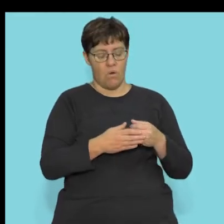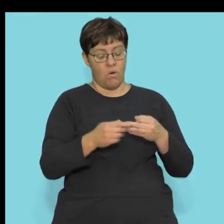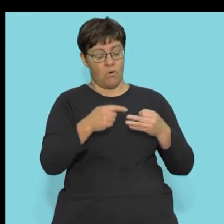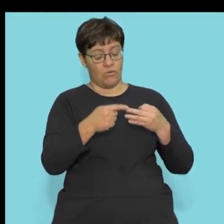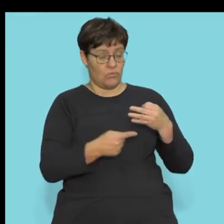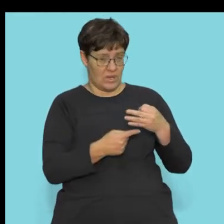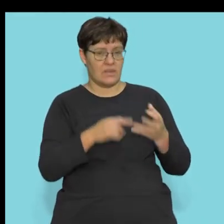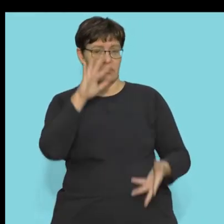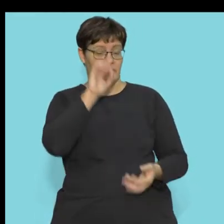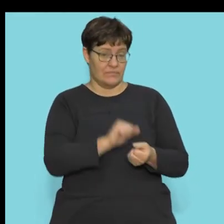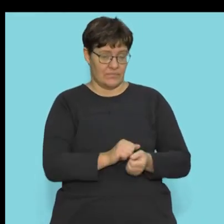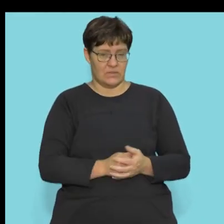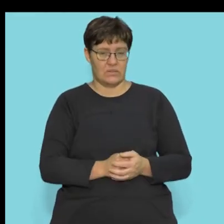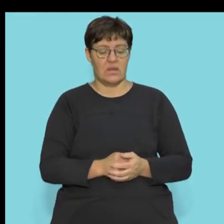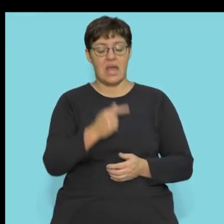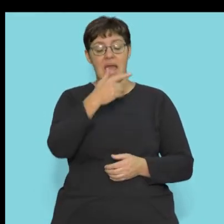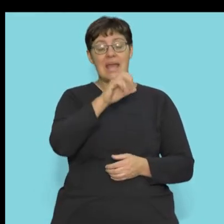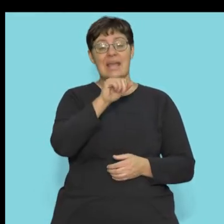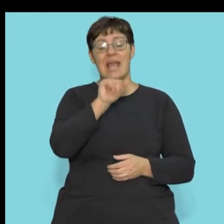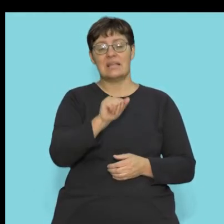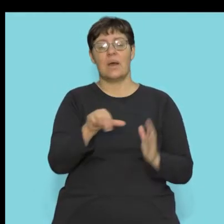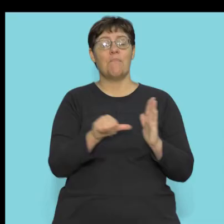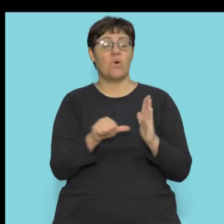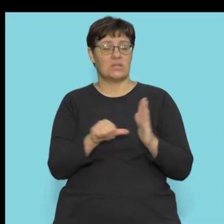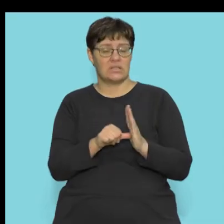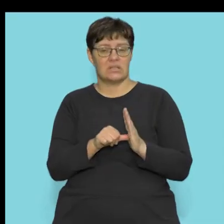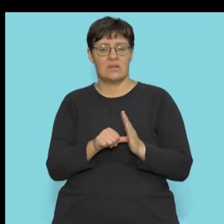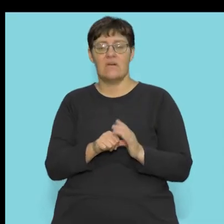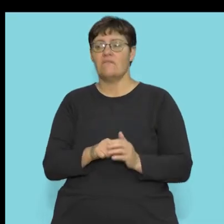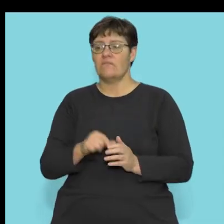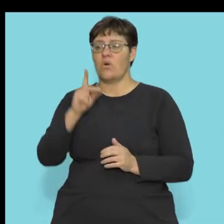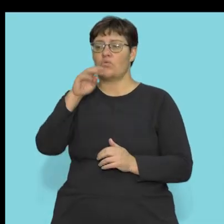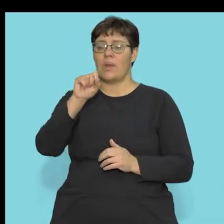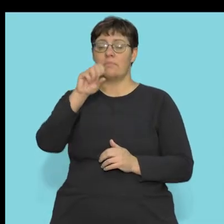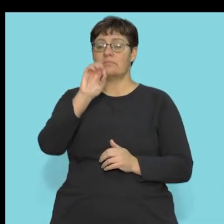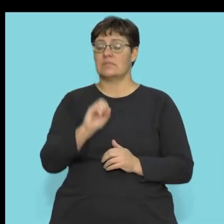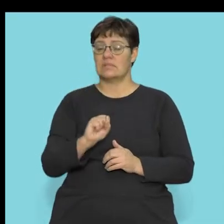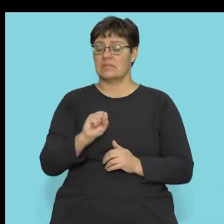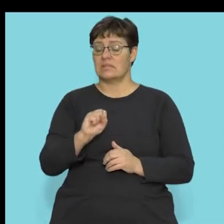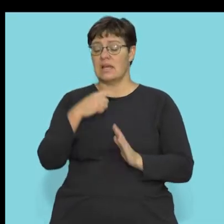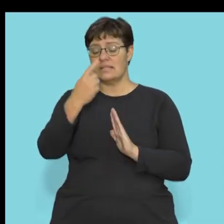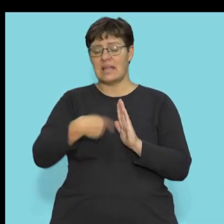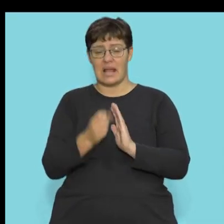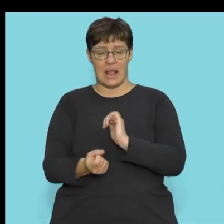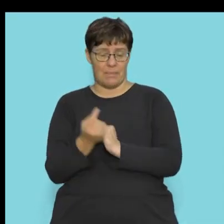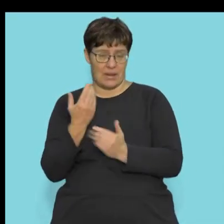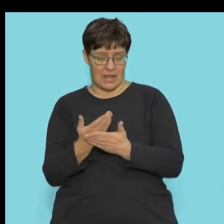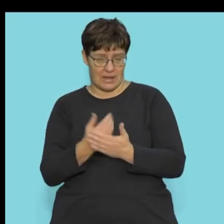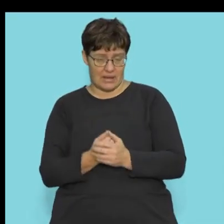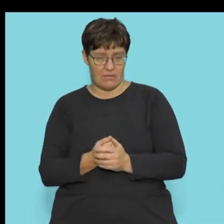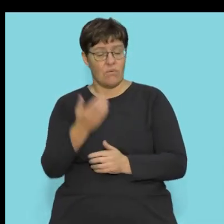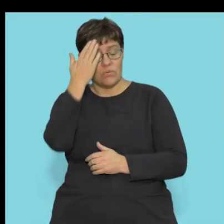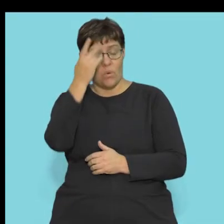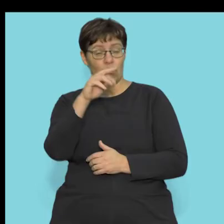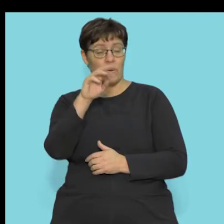this segment up. The gas which is essential for the Krebs cycle to occur. We know that the